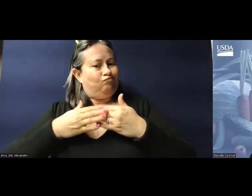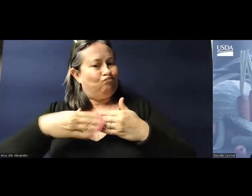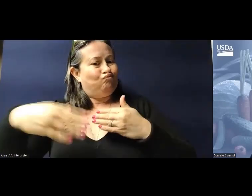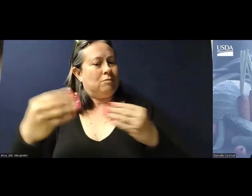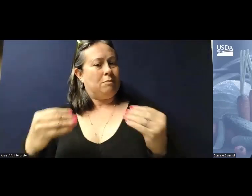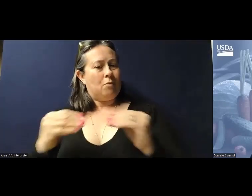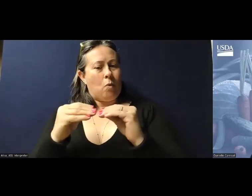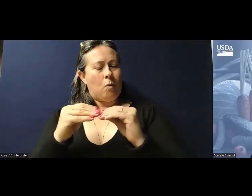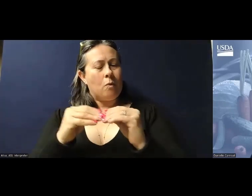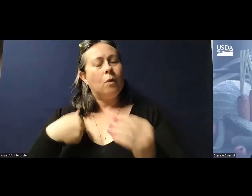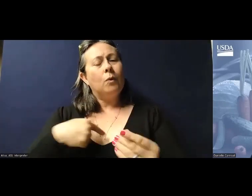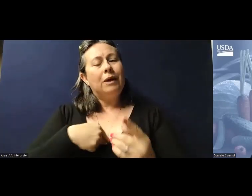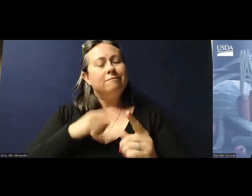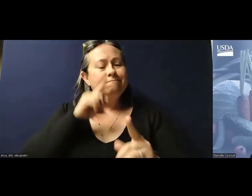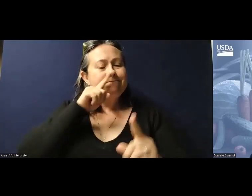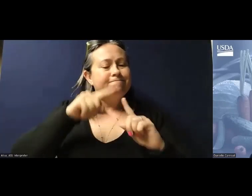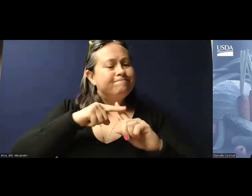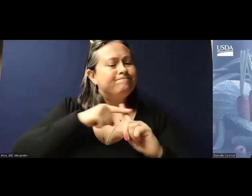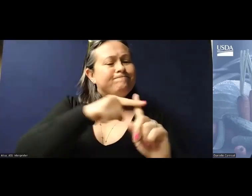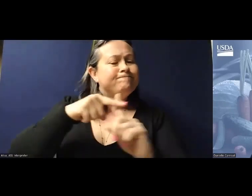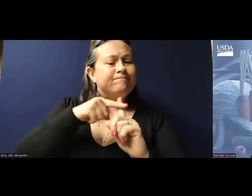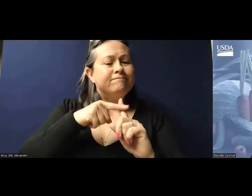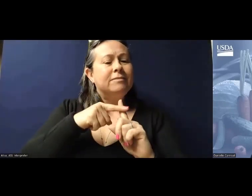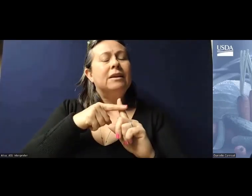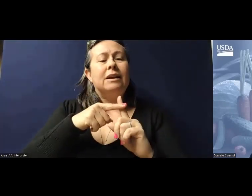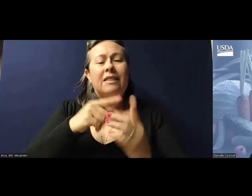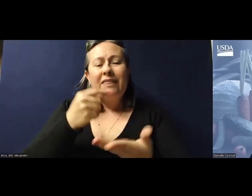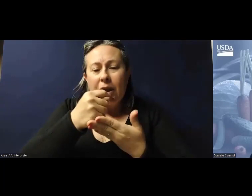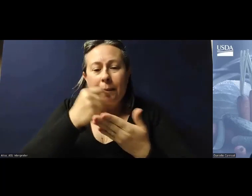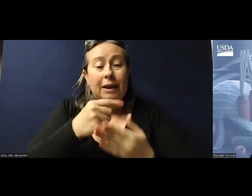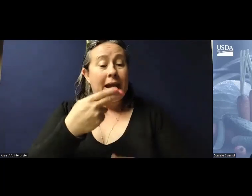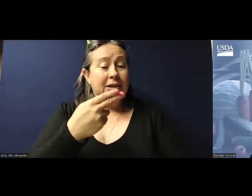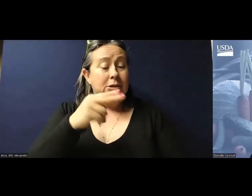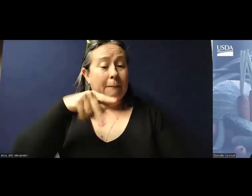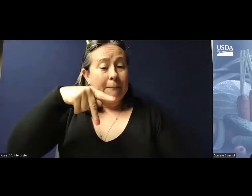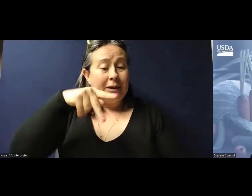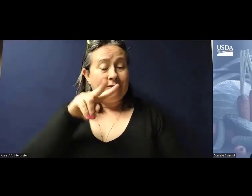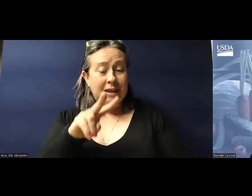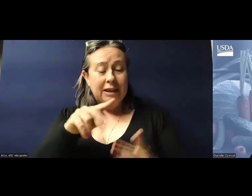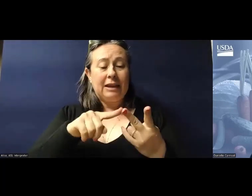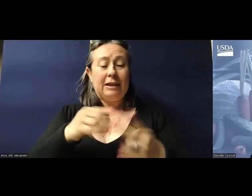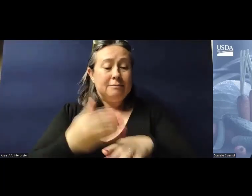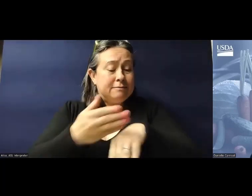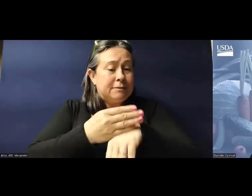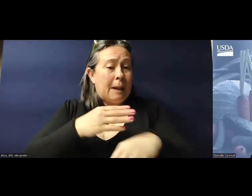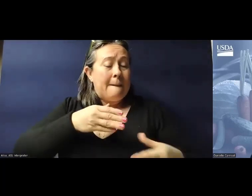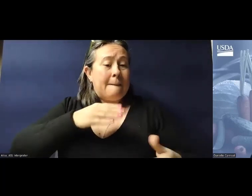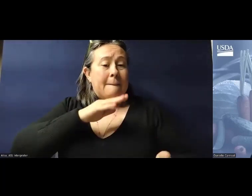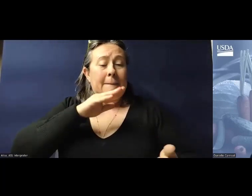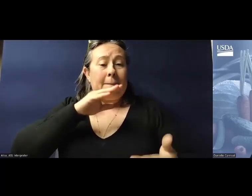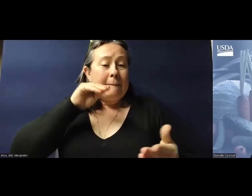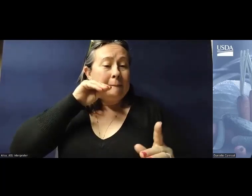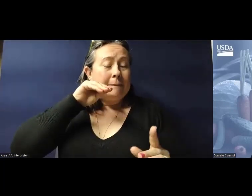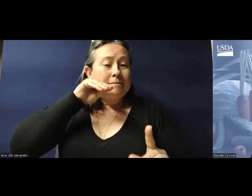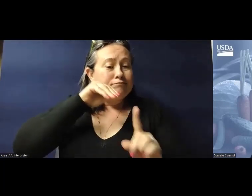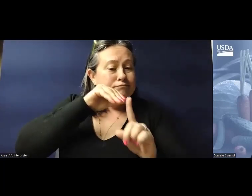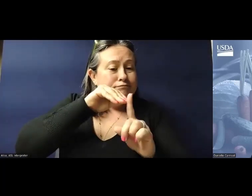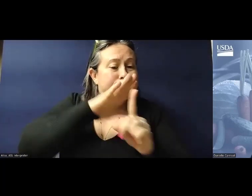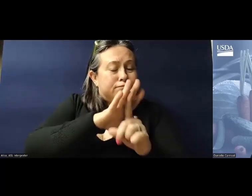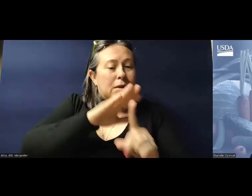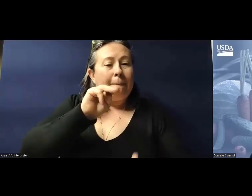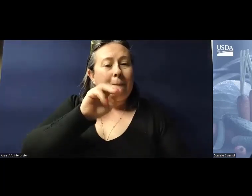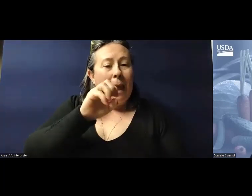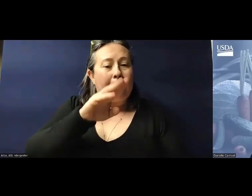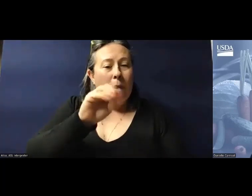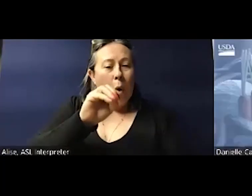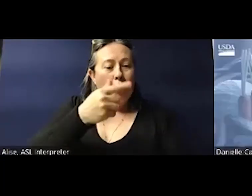targeted treatments and immunotherapies, the HPV vaccine, improved mammograms, CT scans, and colonoscopies that can detect cancers